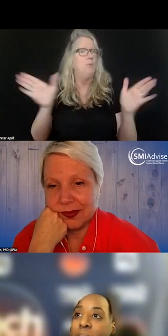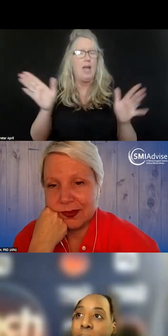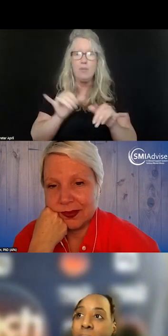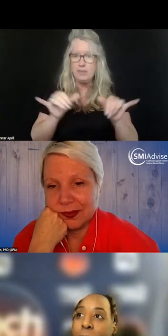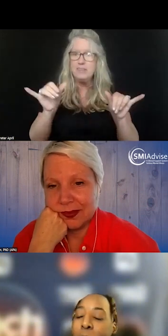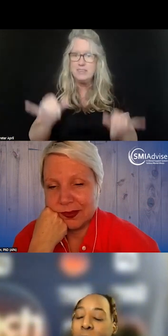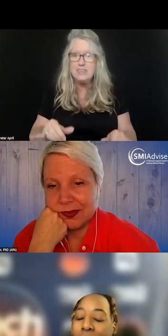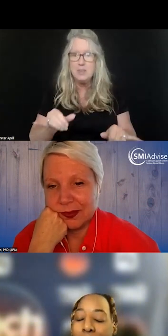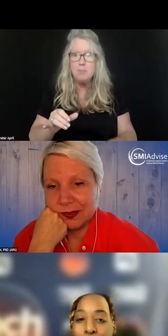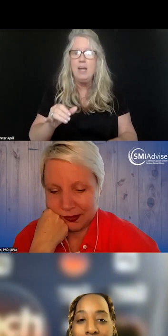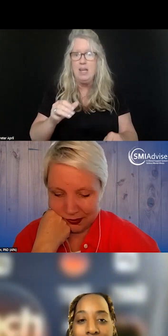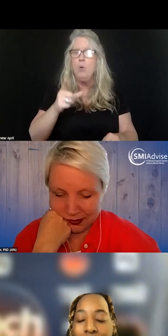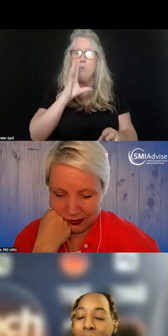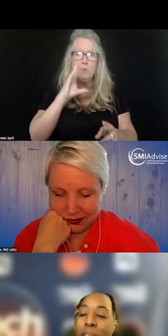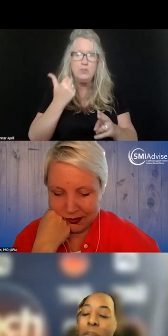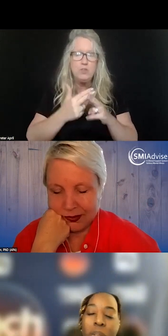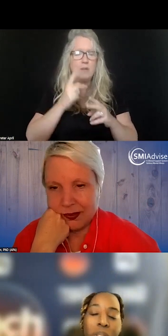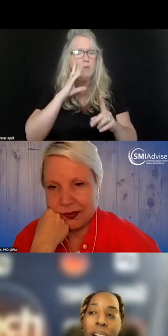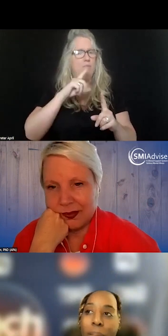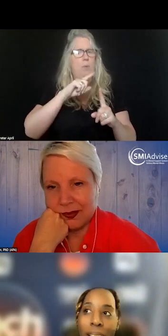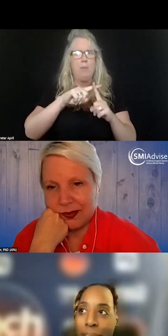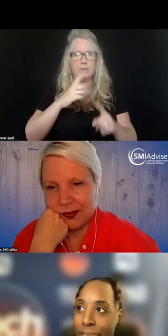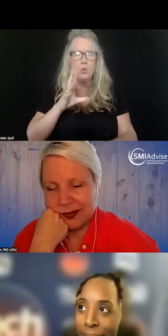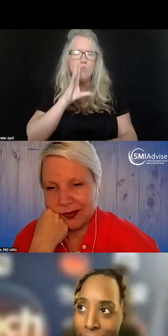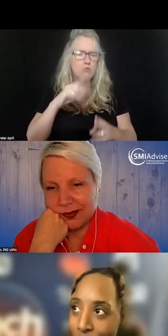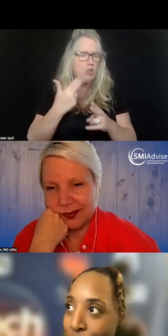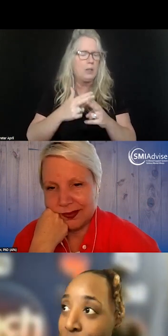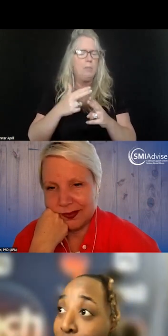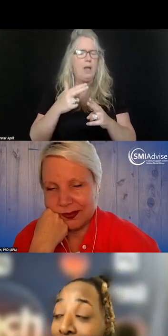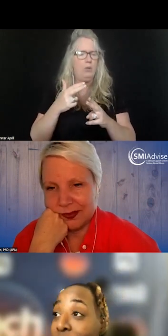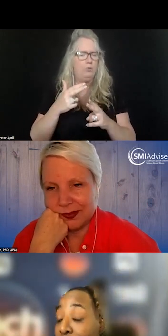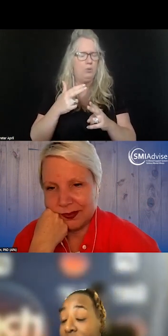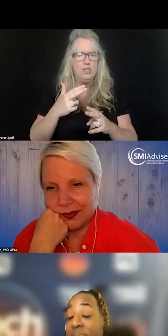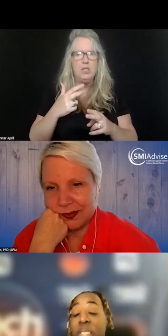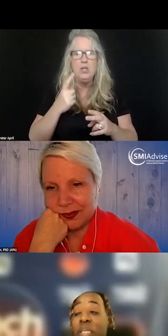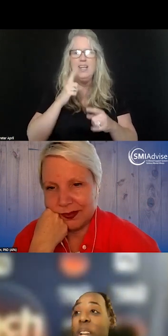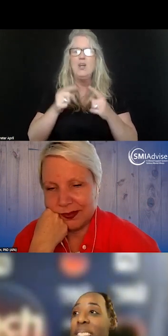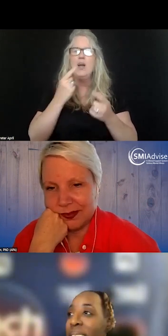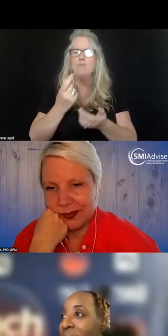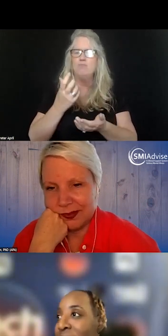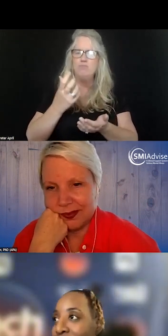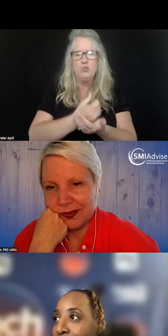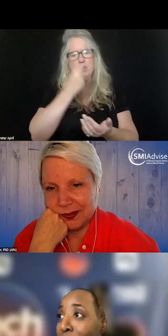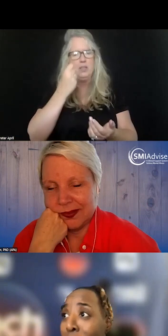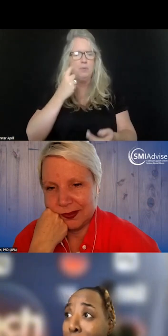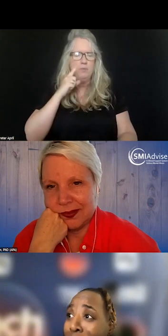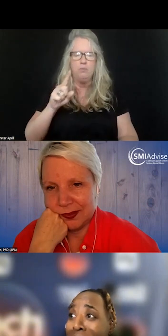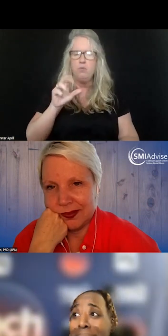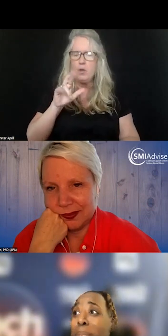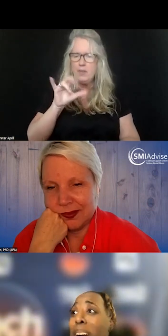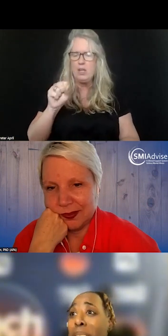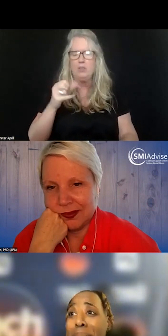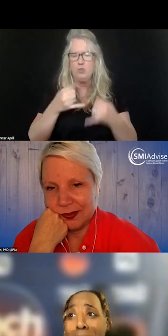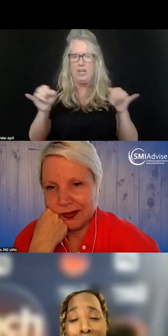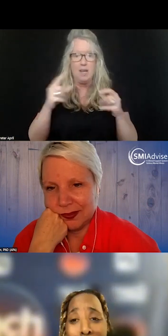system. And when we talk about positive outcomes, I mean, we're talking about the utilization of the crisis line, also operating at